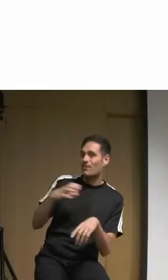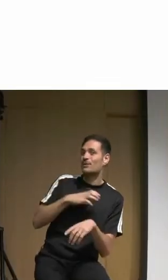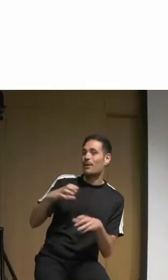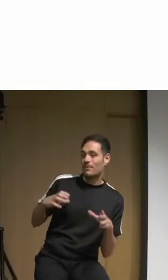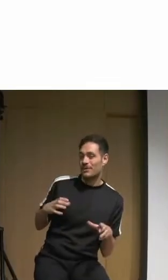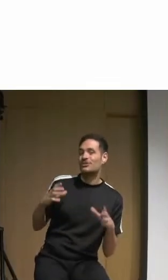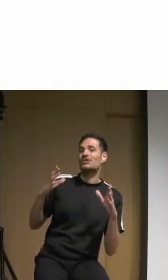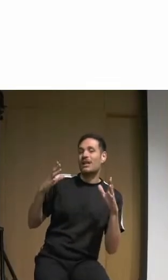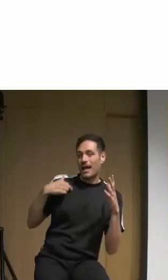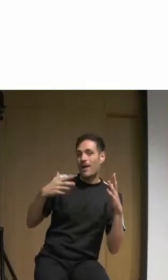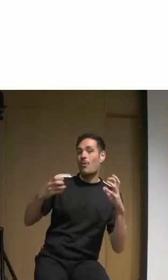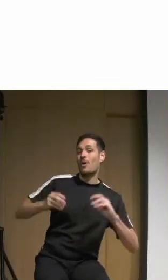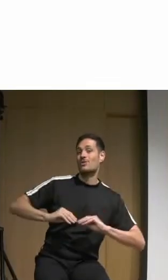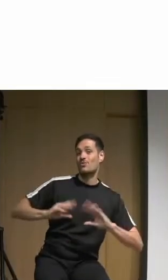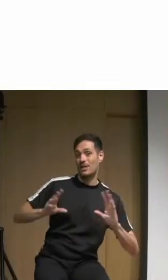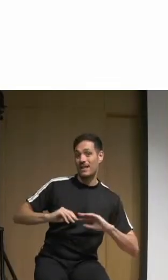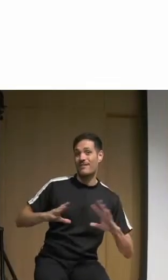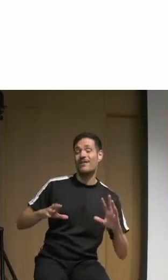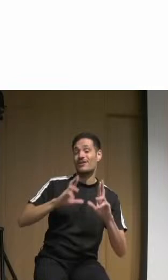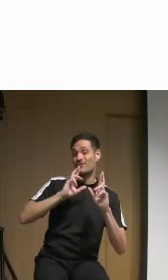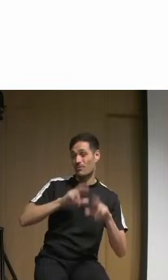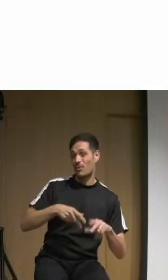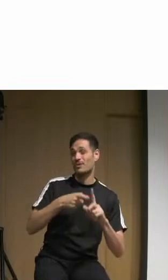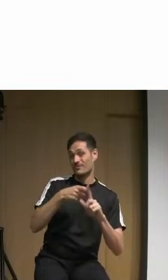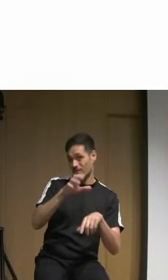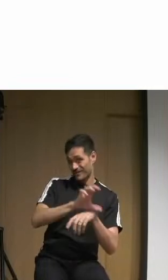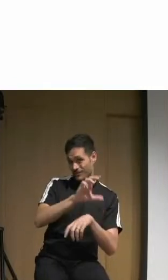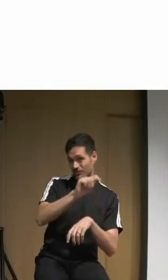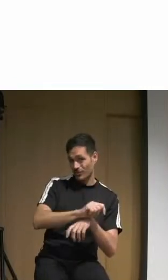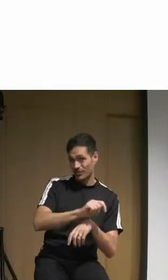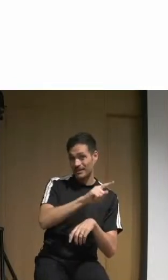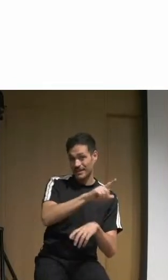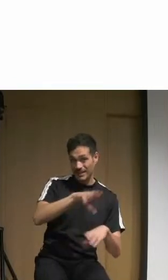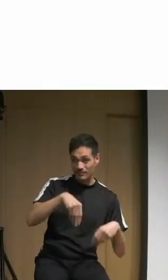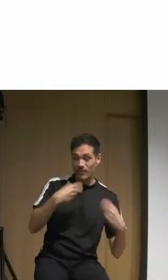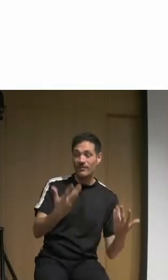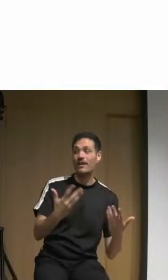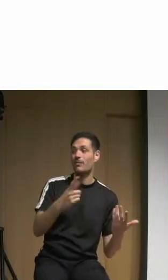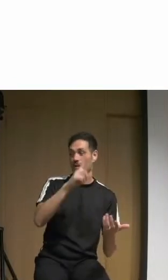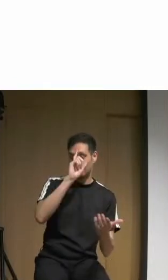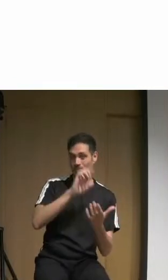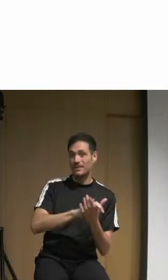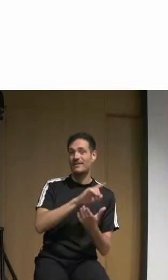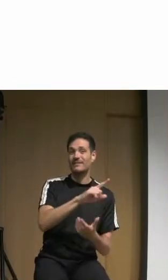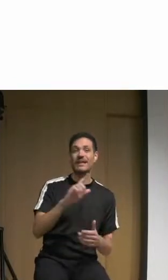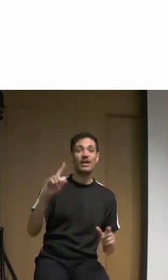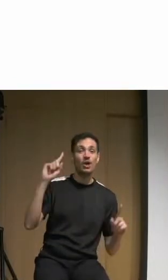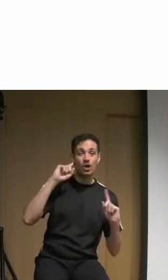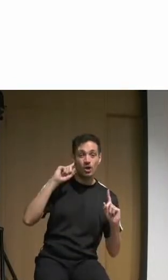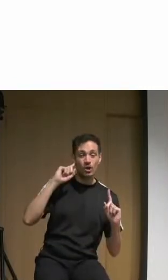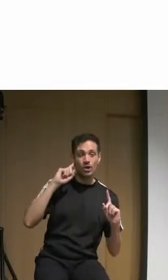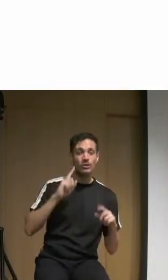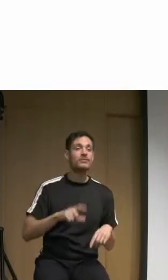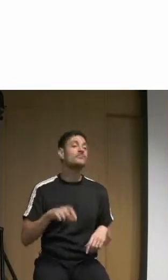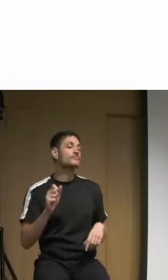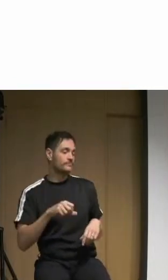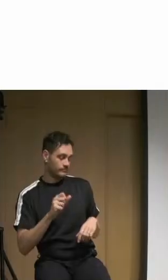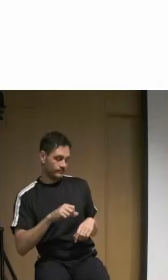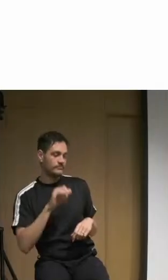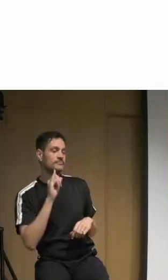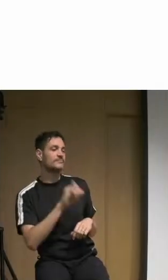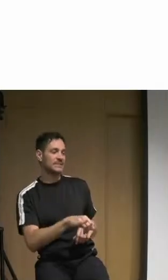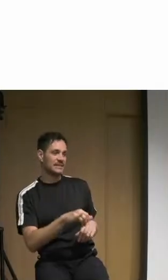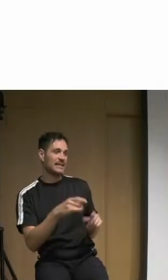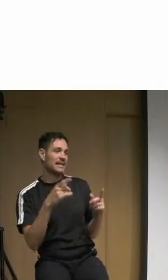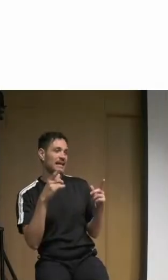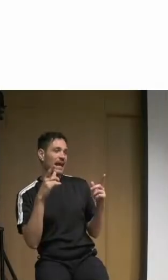report. The report was what the consultant provided us on what they believe they heard. Right, And so but our- that does have. But